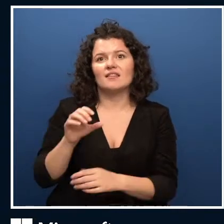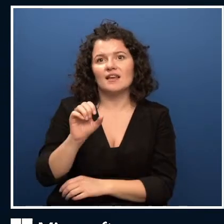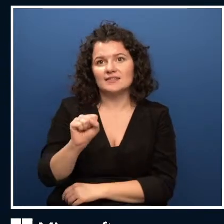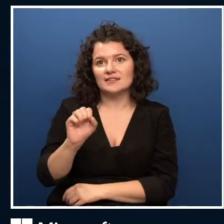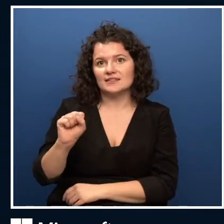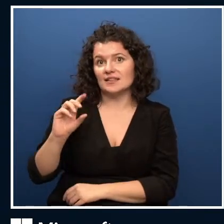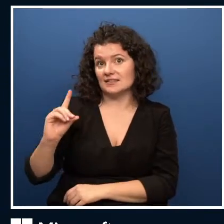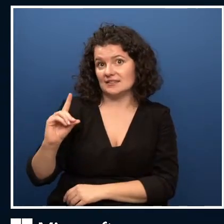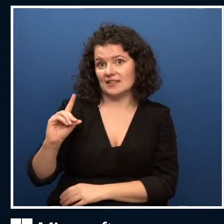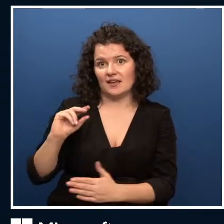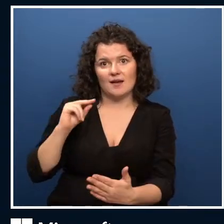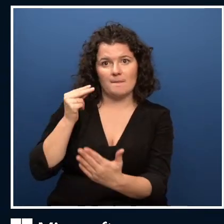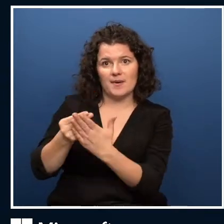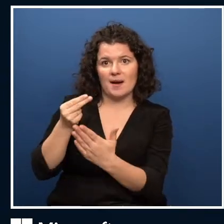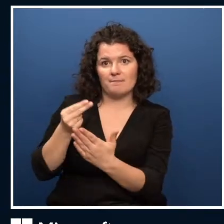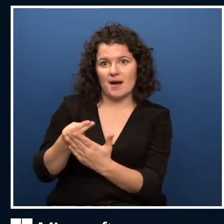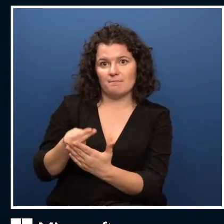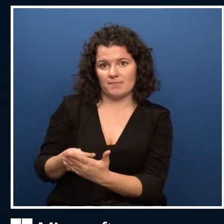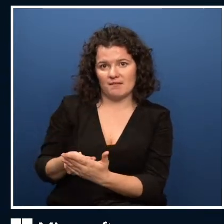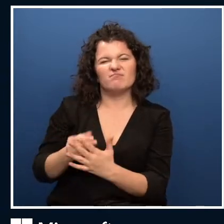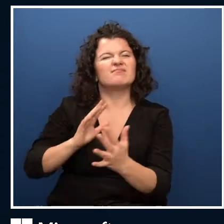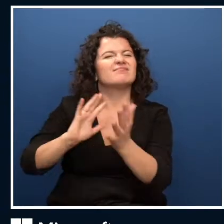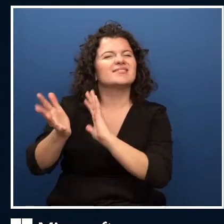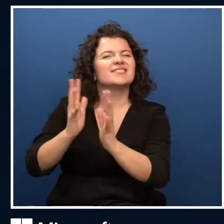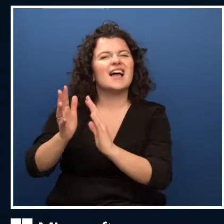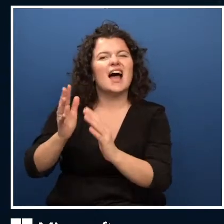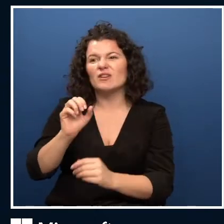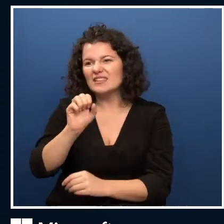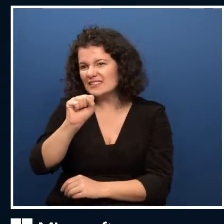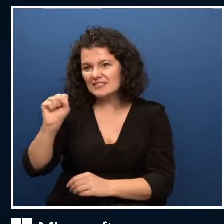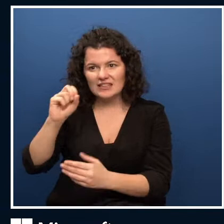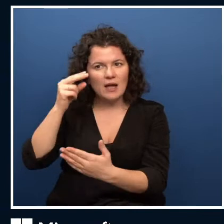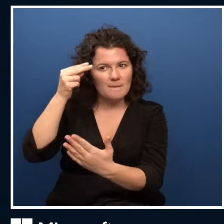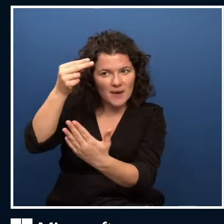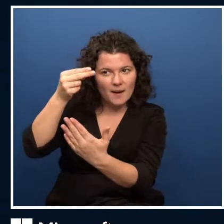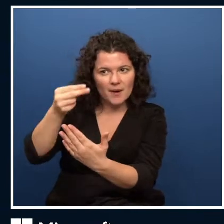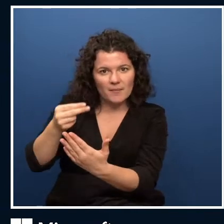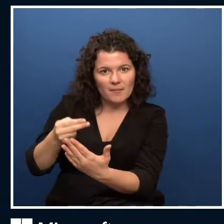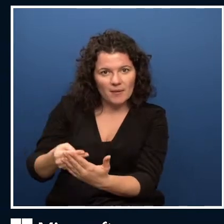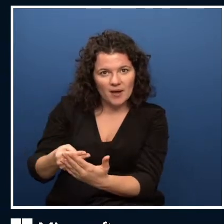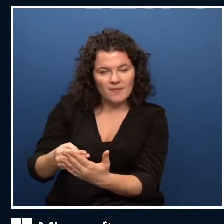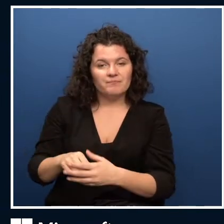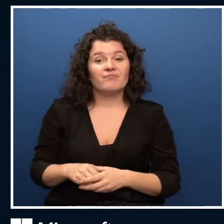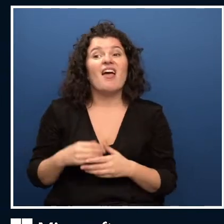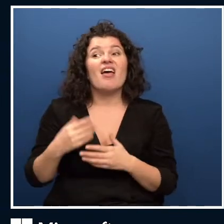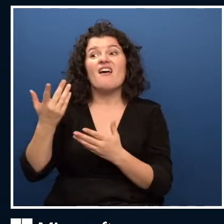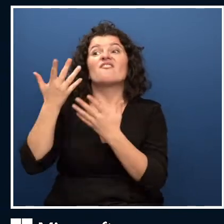And once that is done, we can use transfer learning against the